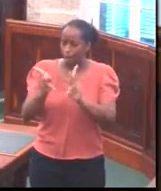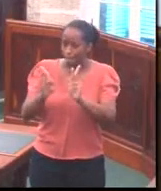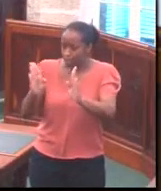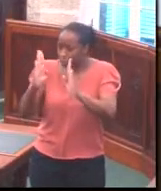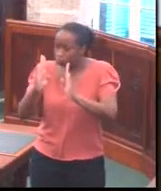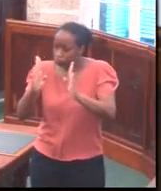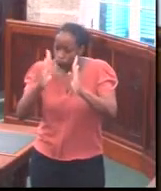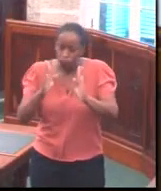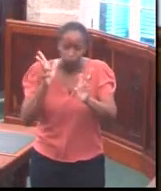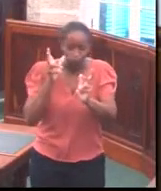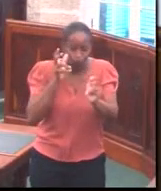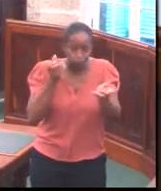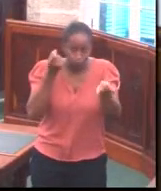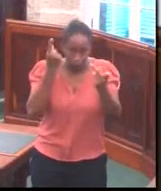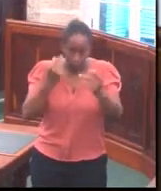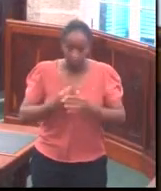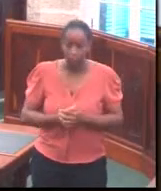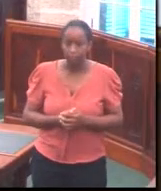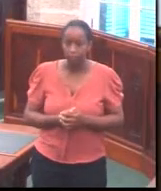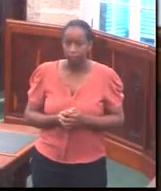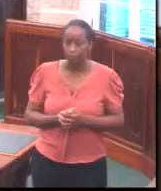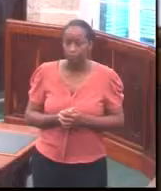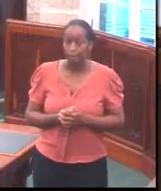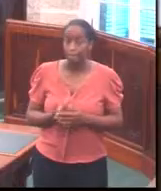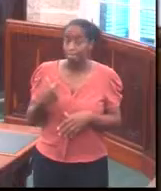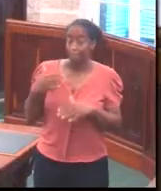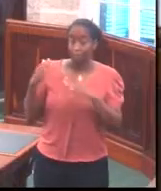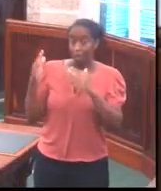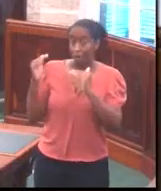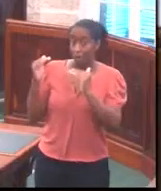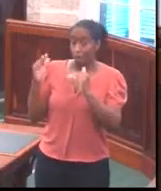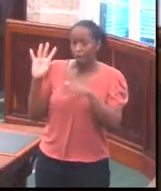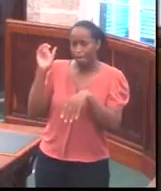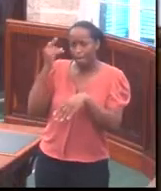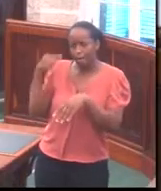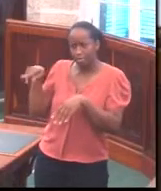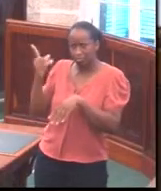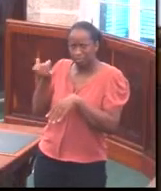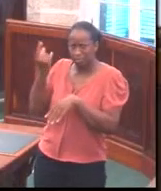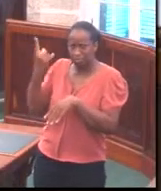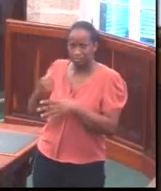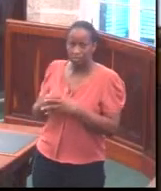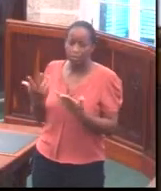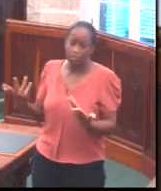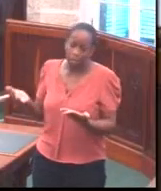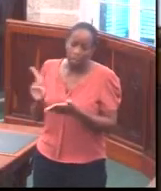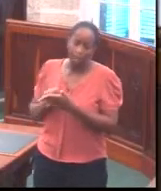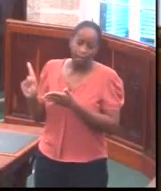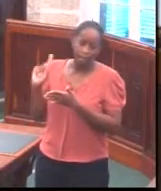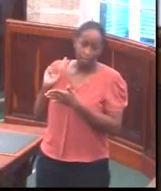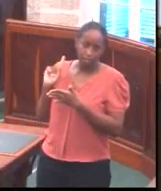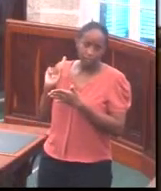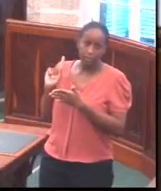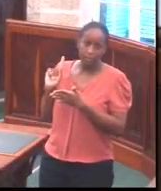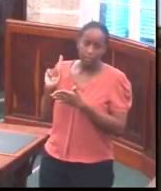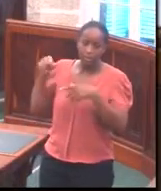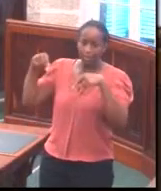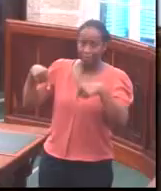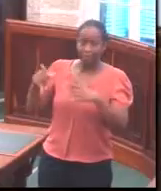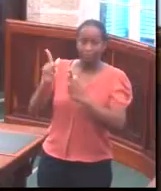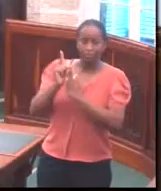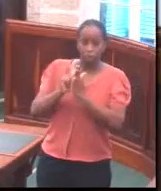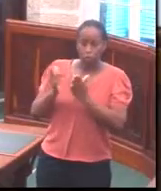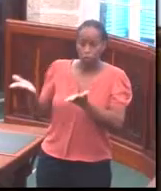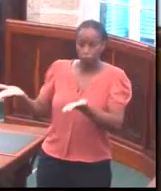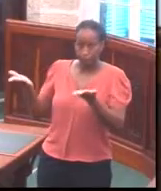I was hoping that the government understood that. Of course, they didn't understand that last week when they brought this legislation in here